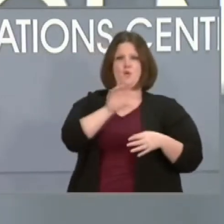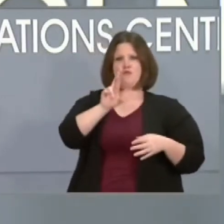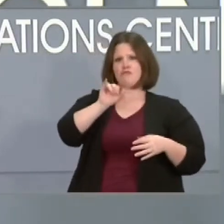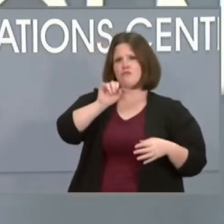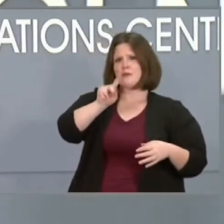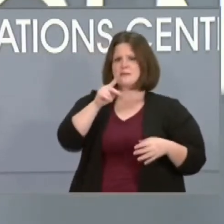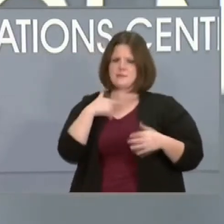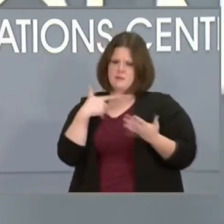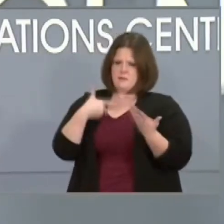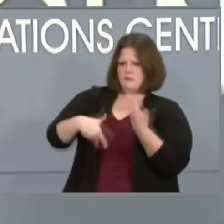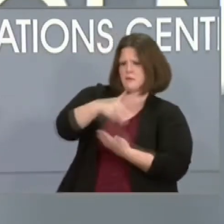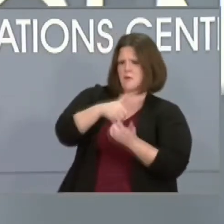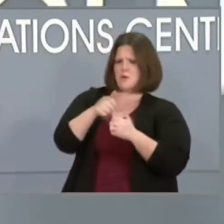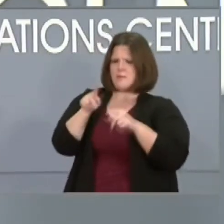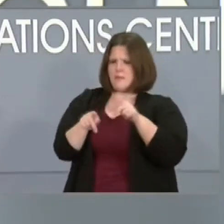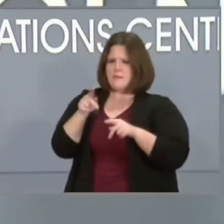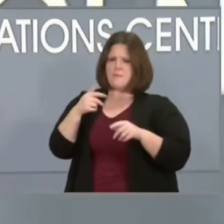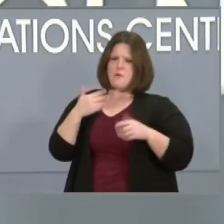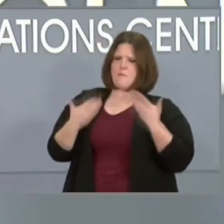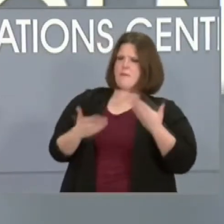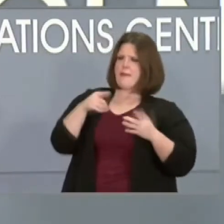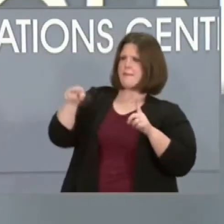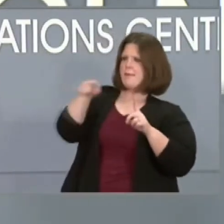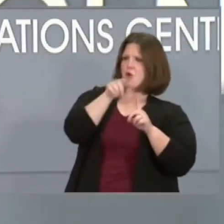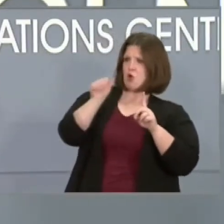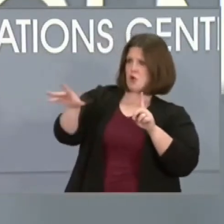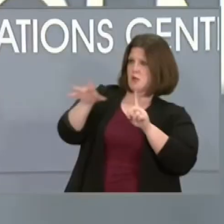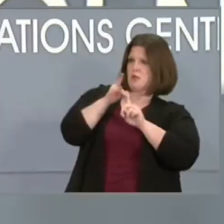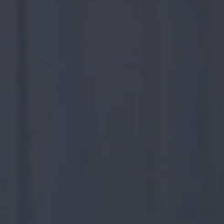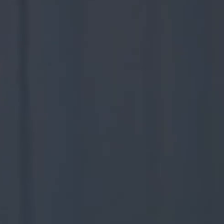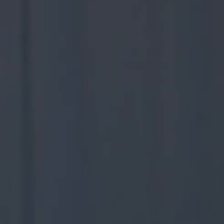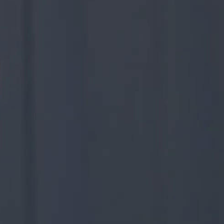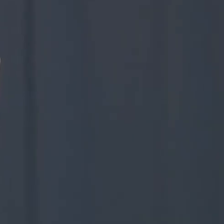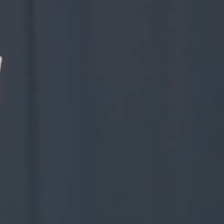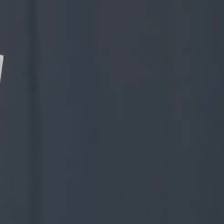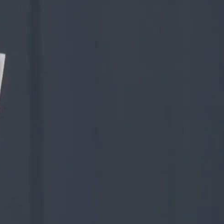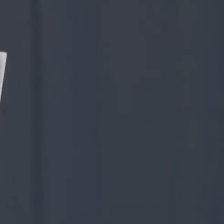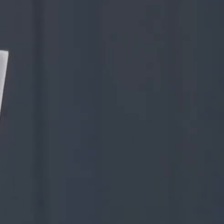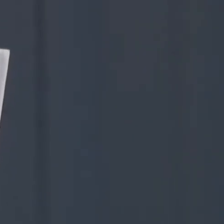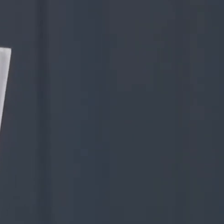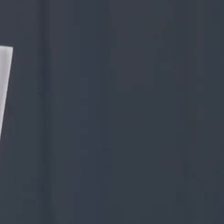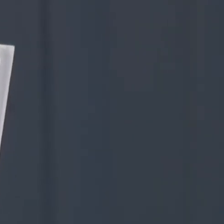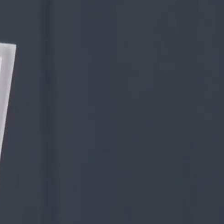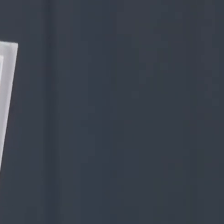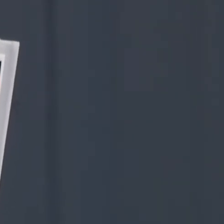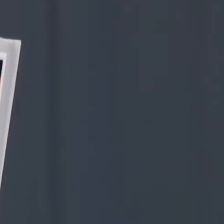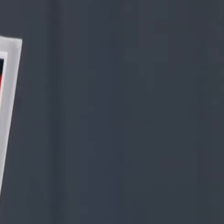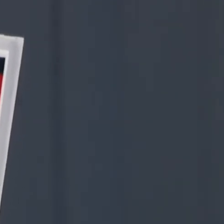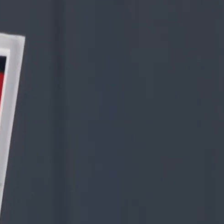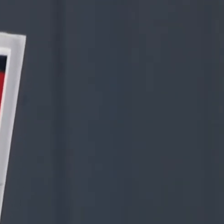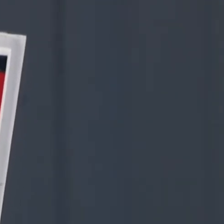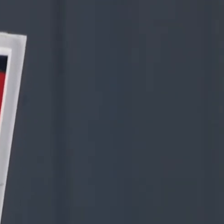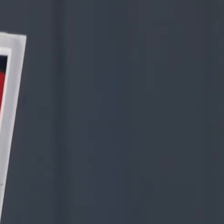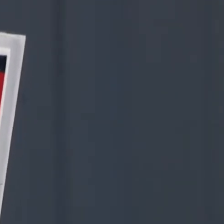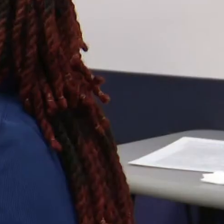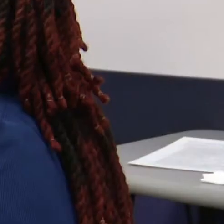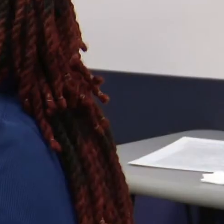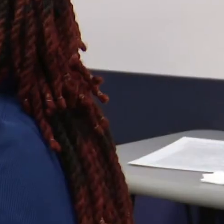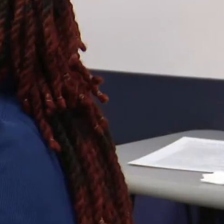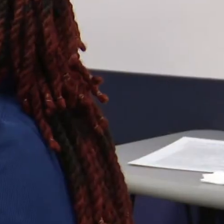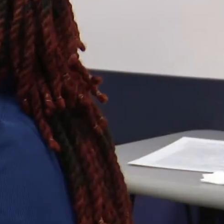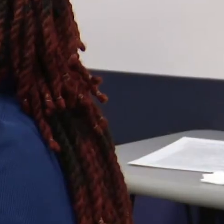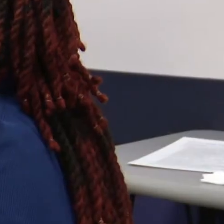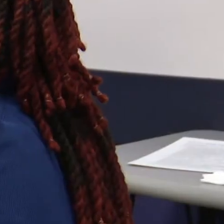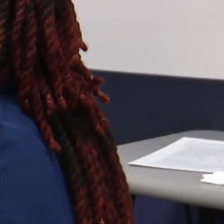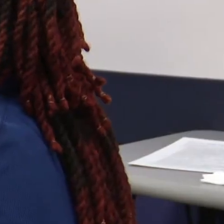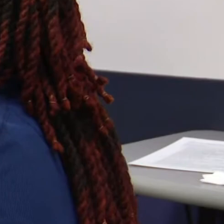higher risk for exposure to COVID and whether or not booster is right for them. And with 72% of adults in the state partially vaccinated and now